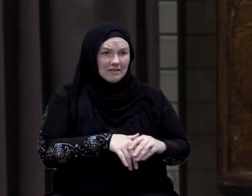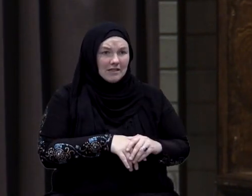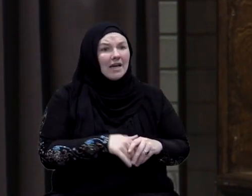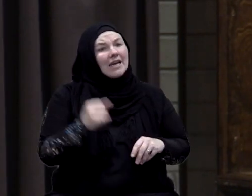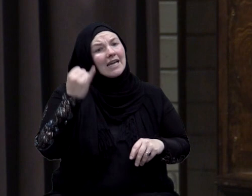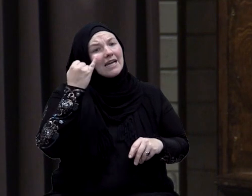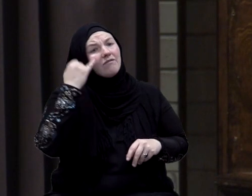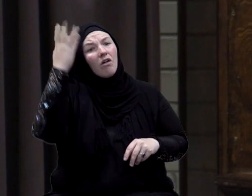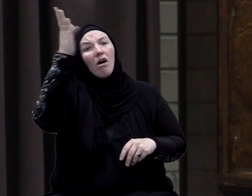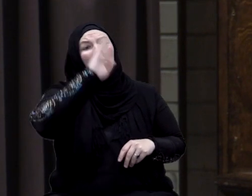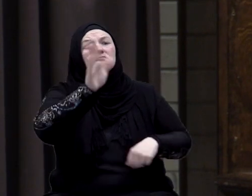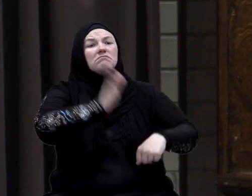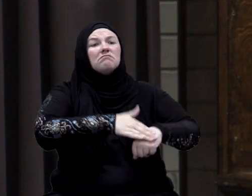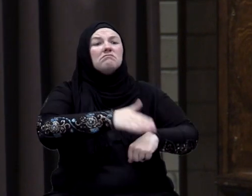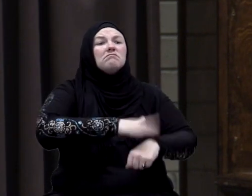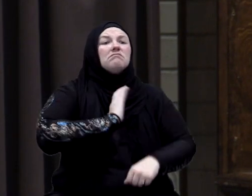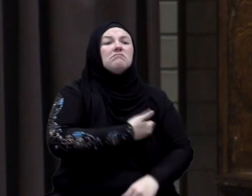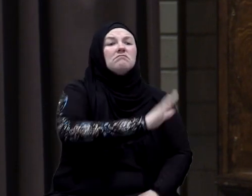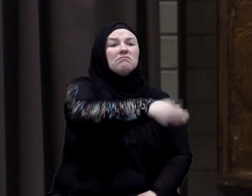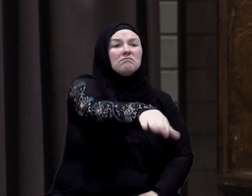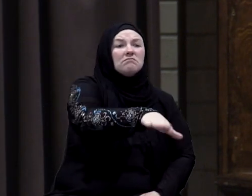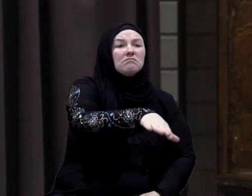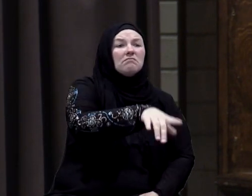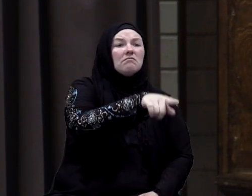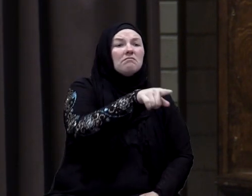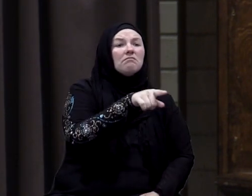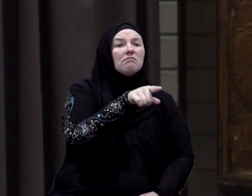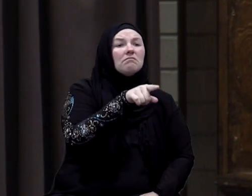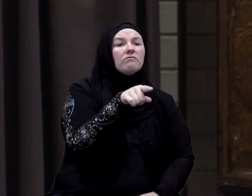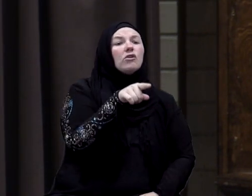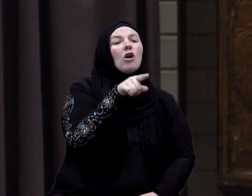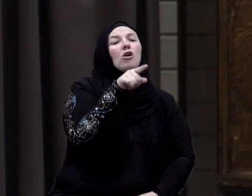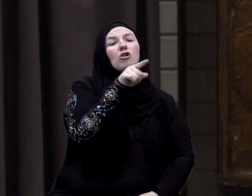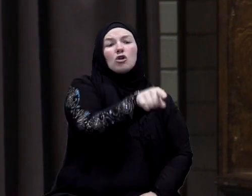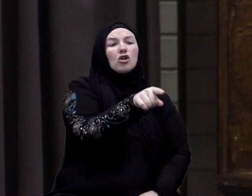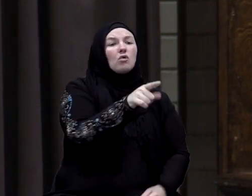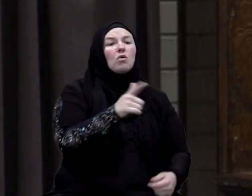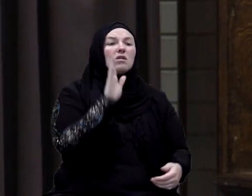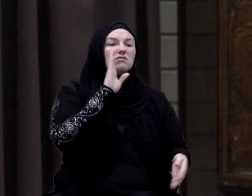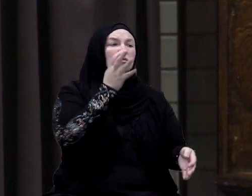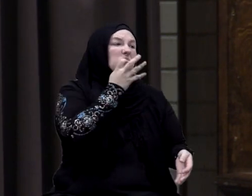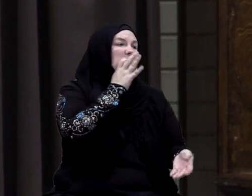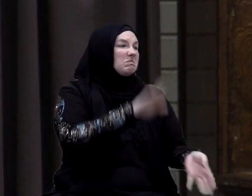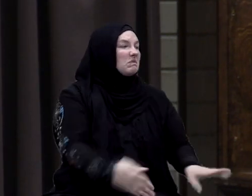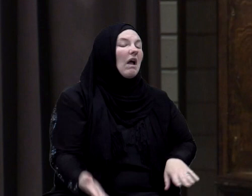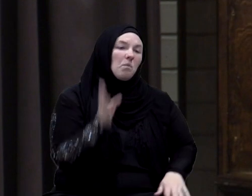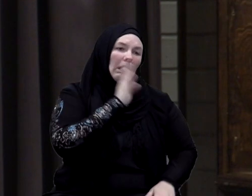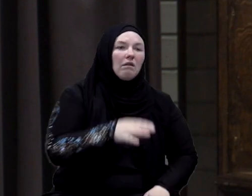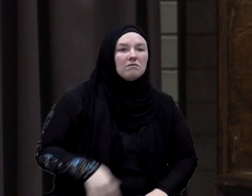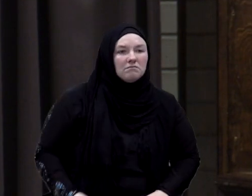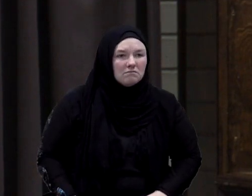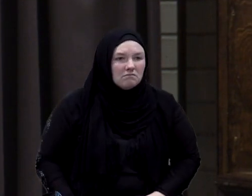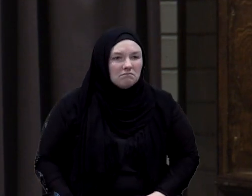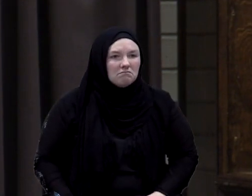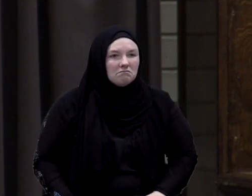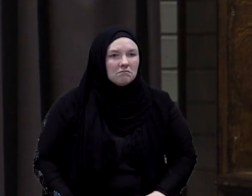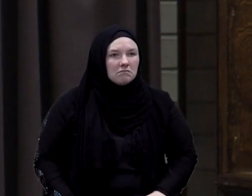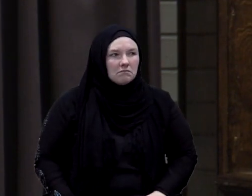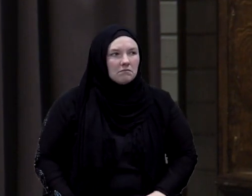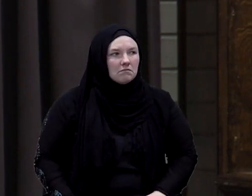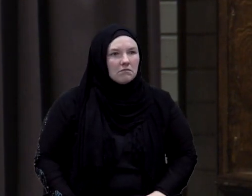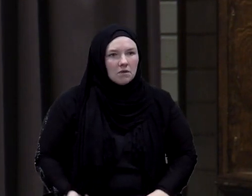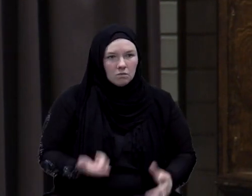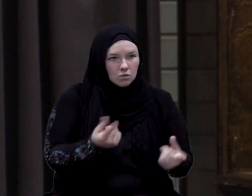month, this life would not be as safe as we have it today, even though it's terrible.